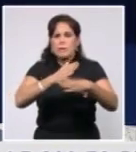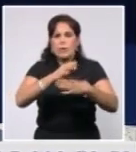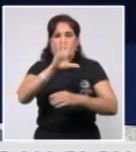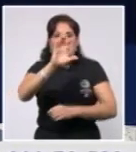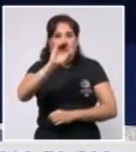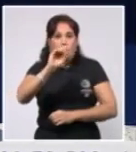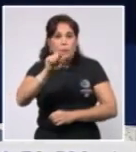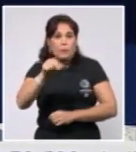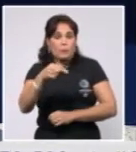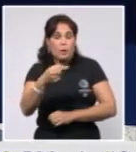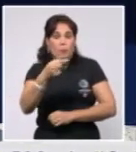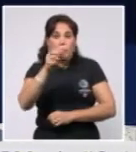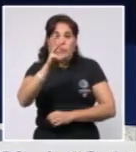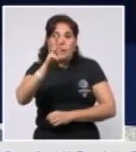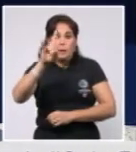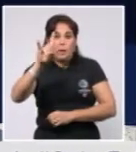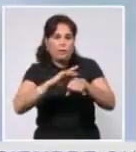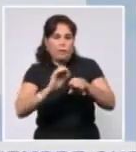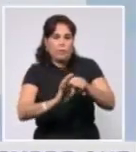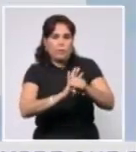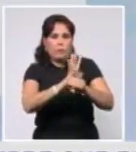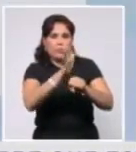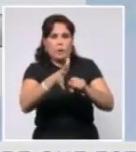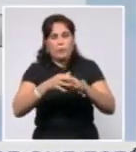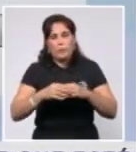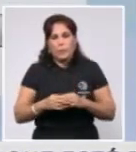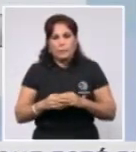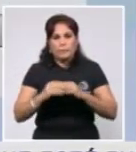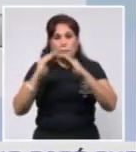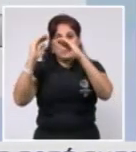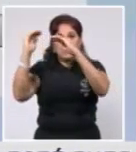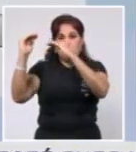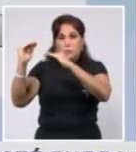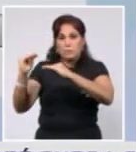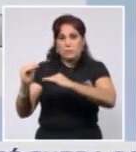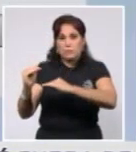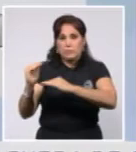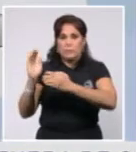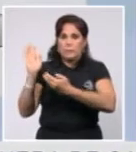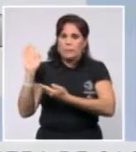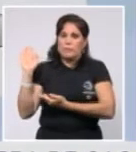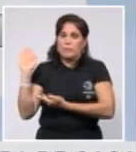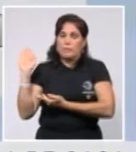50.39% of all cases worldwide, reported